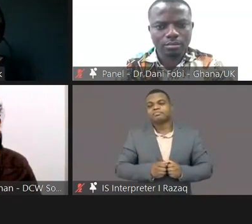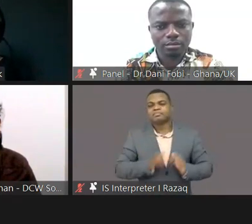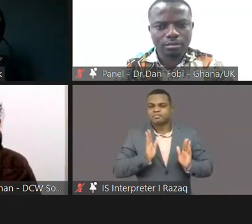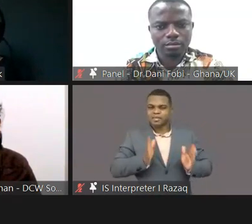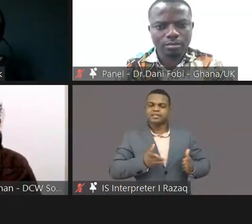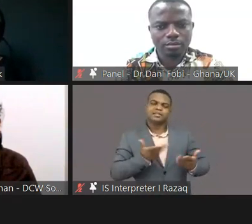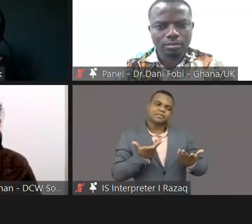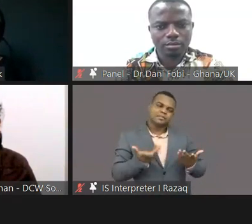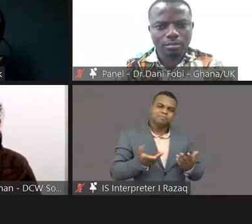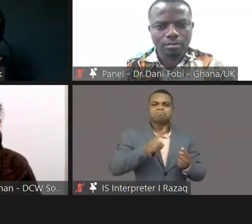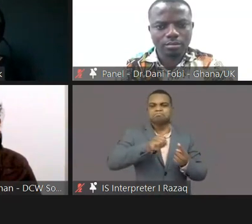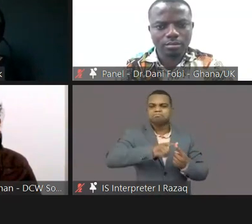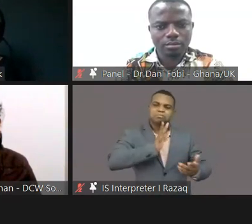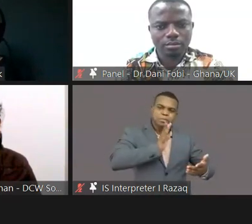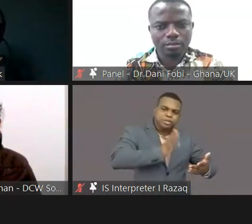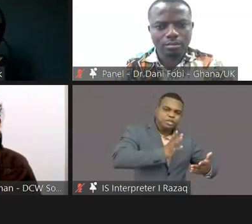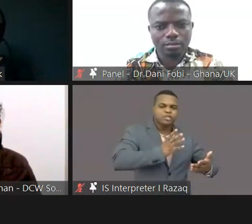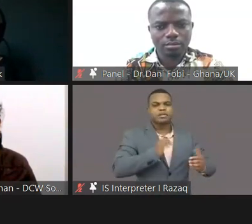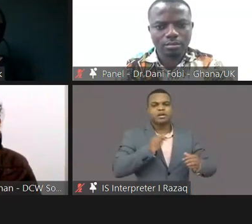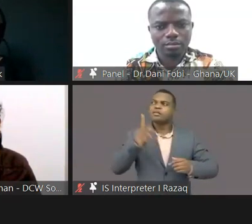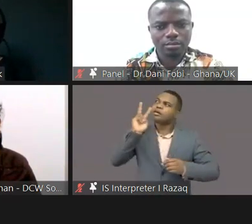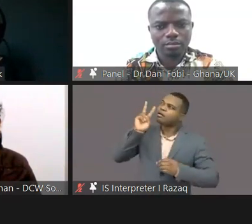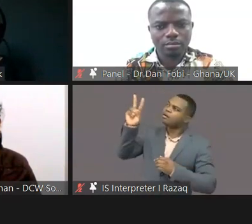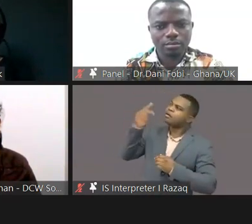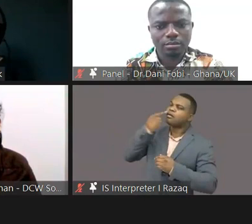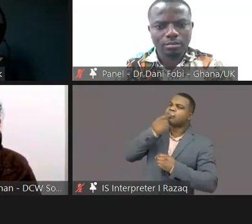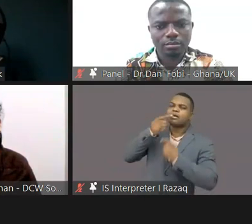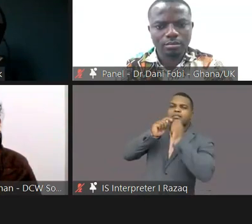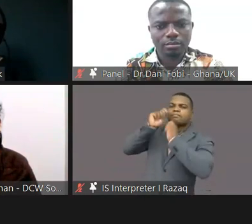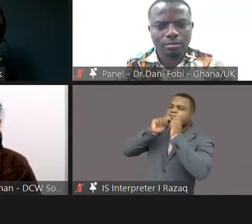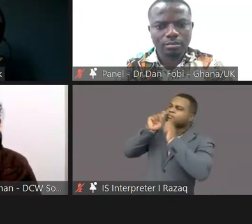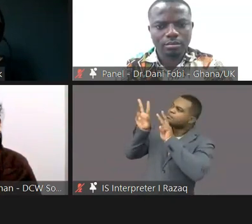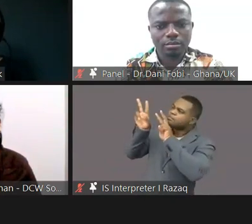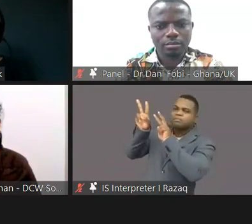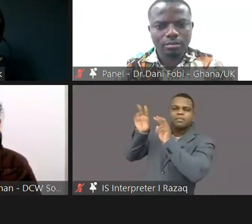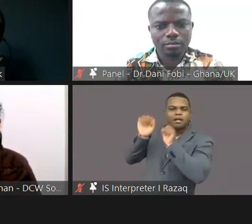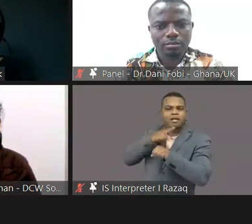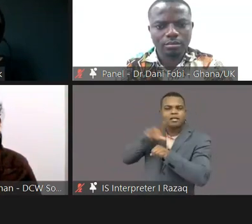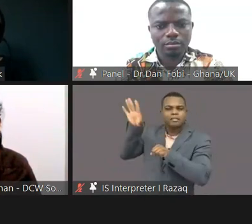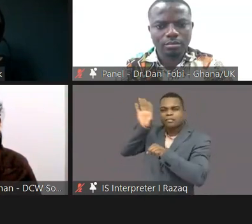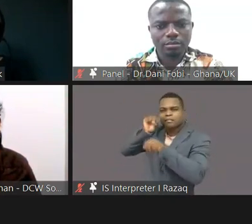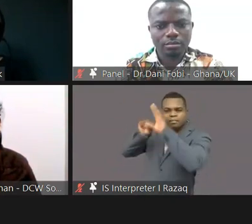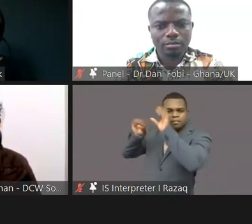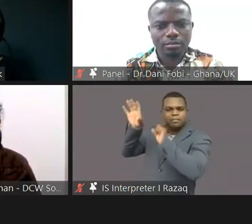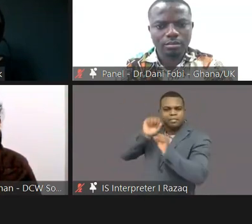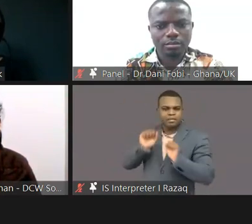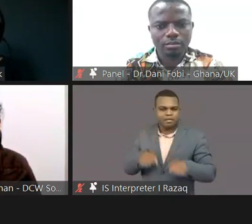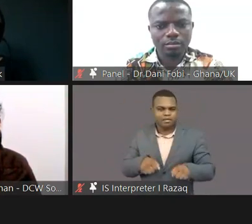son with that movement, and he will gradually develop the lip reading